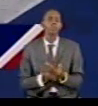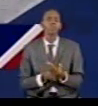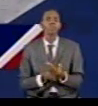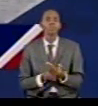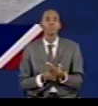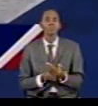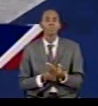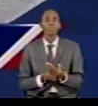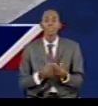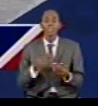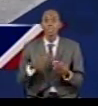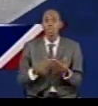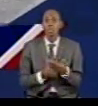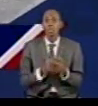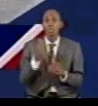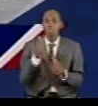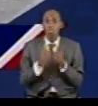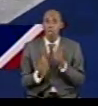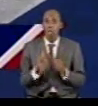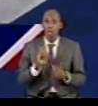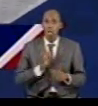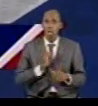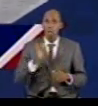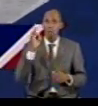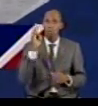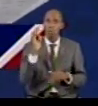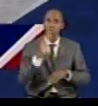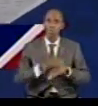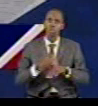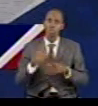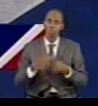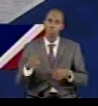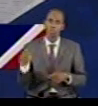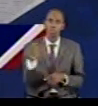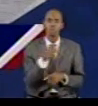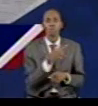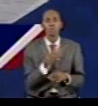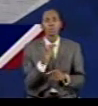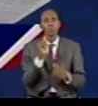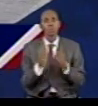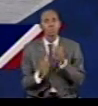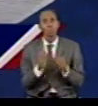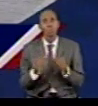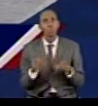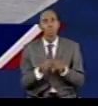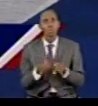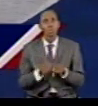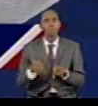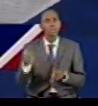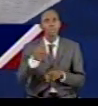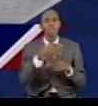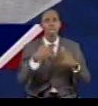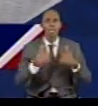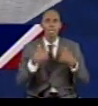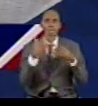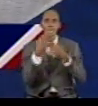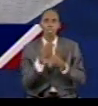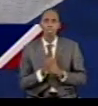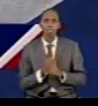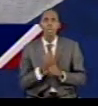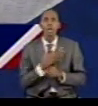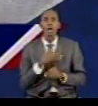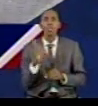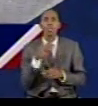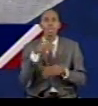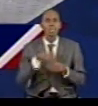the gospel which I preached unto you, which also ye have received, and wherein